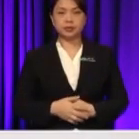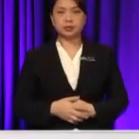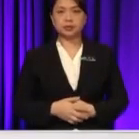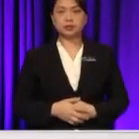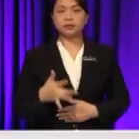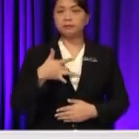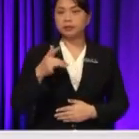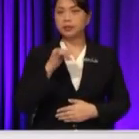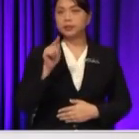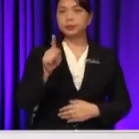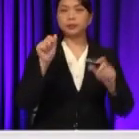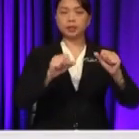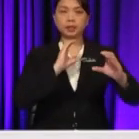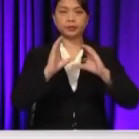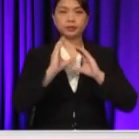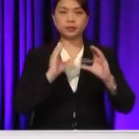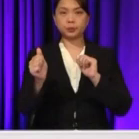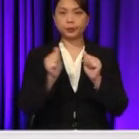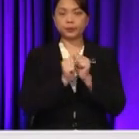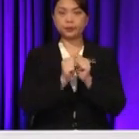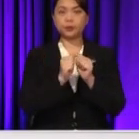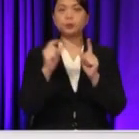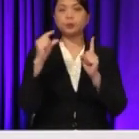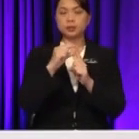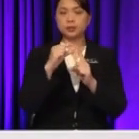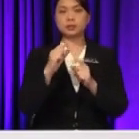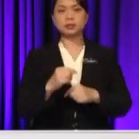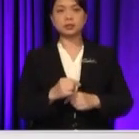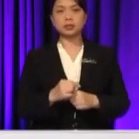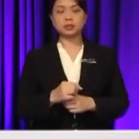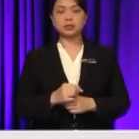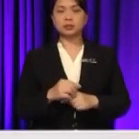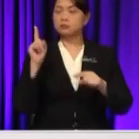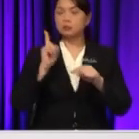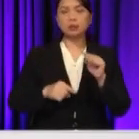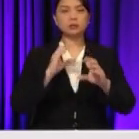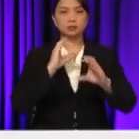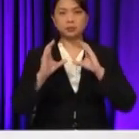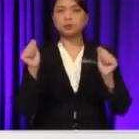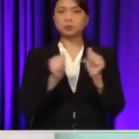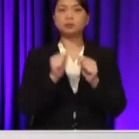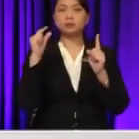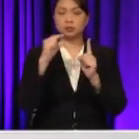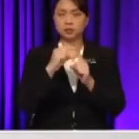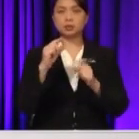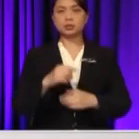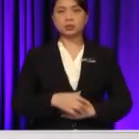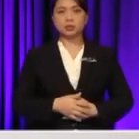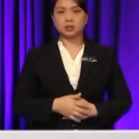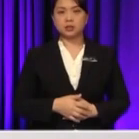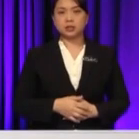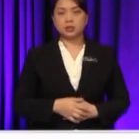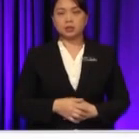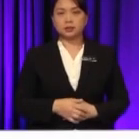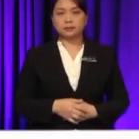Feeling that you can communication with words. Feelings that you can't communicate with words. So let's see.